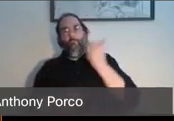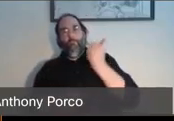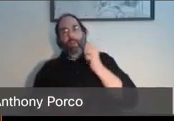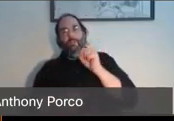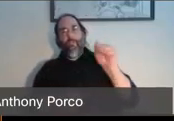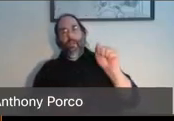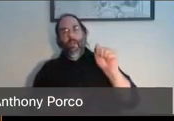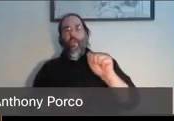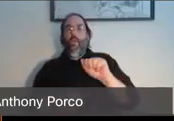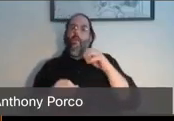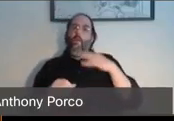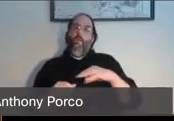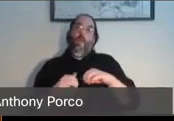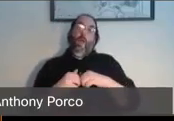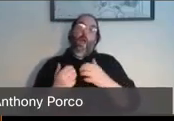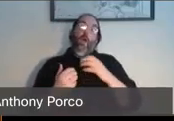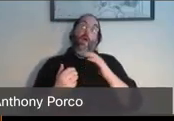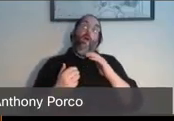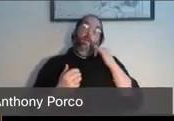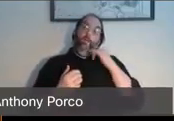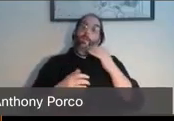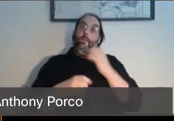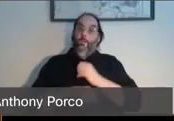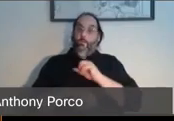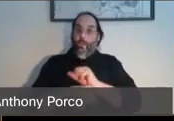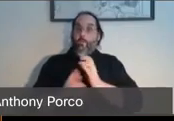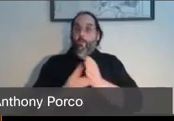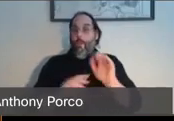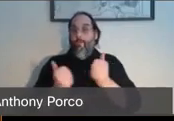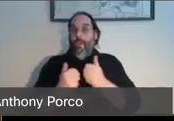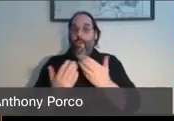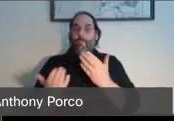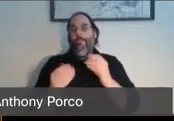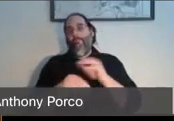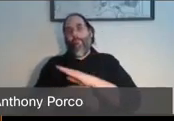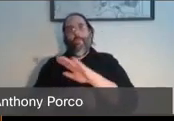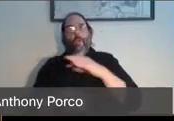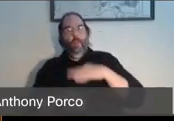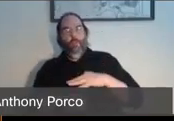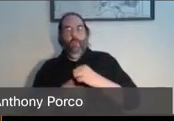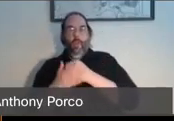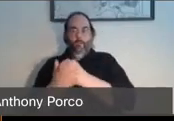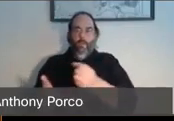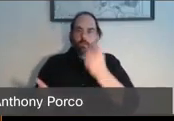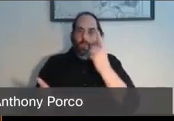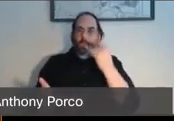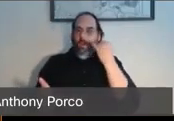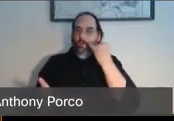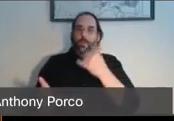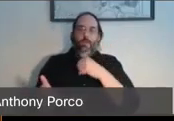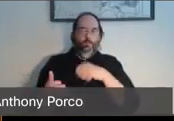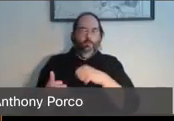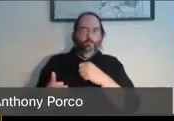employment with our agency may impact those benefits. It's also my job to help them understand any work incentives that can help safeguard